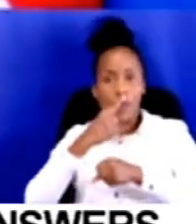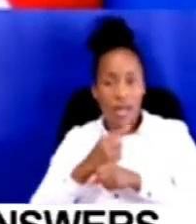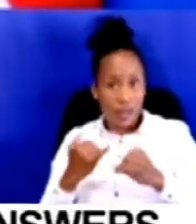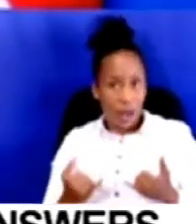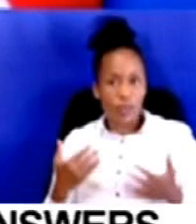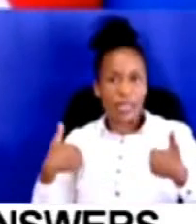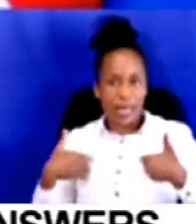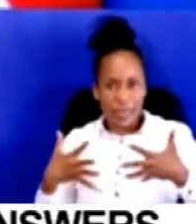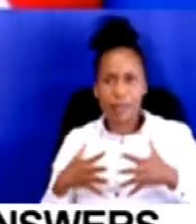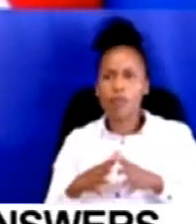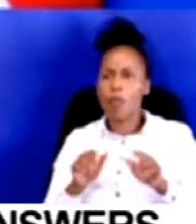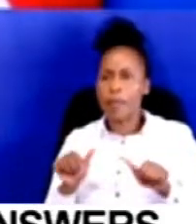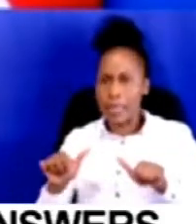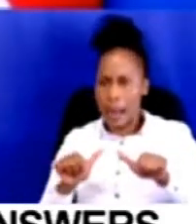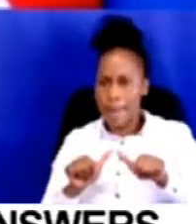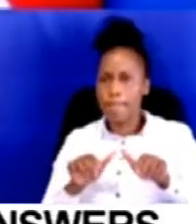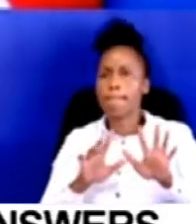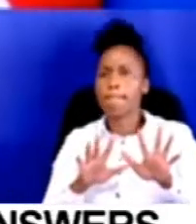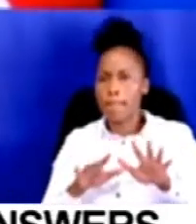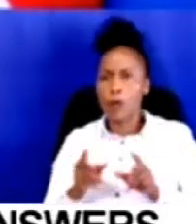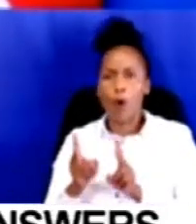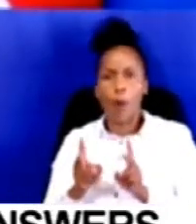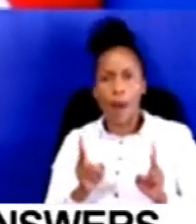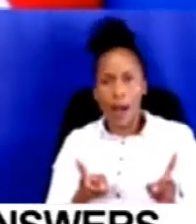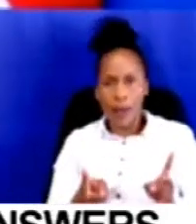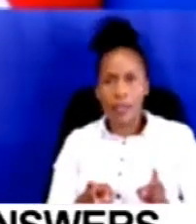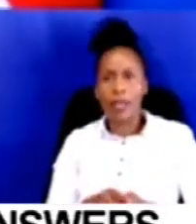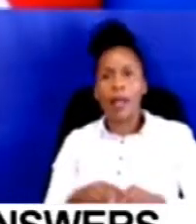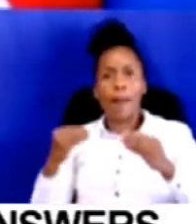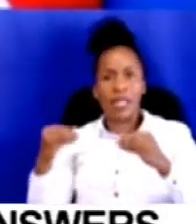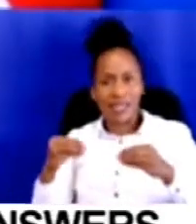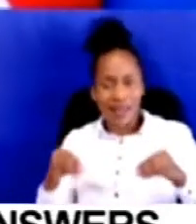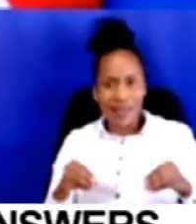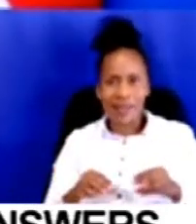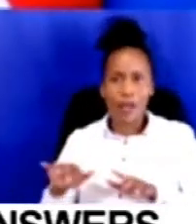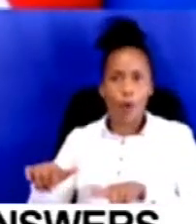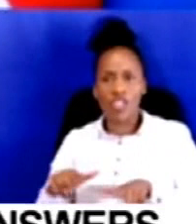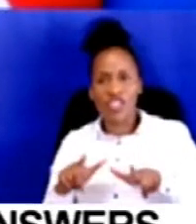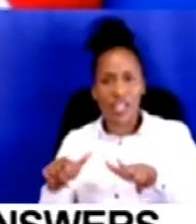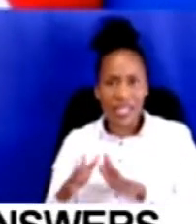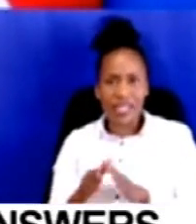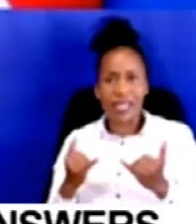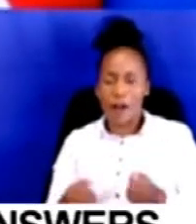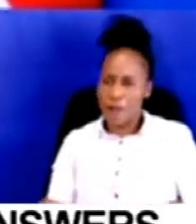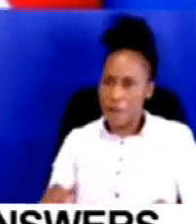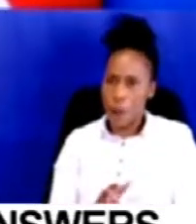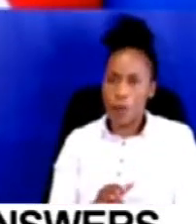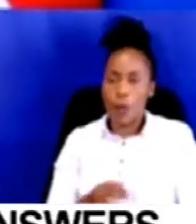normalize, and business and logistic networks are back to full